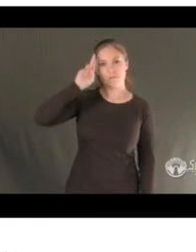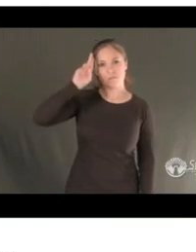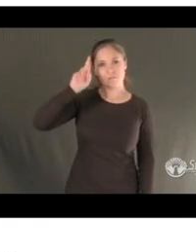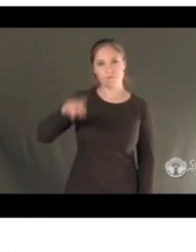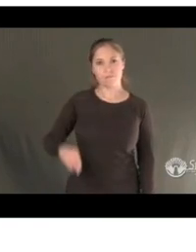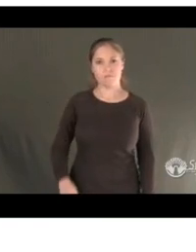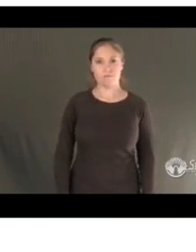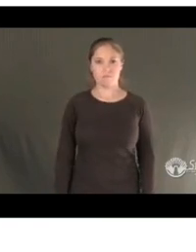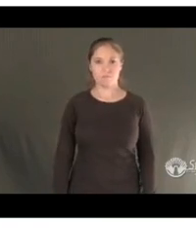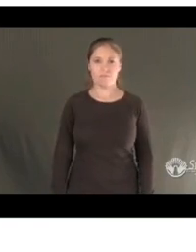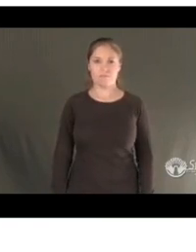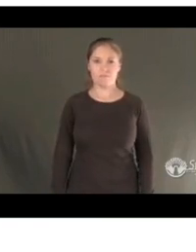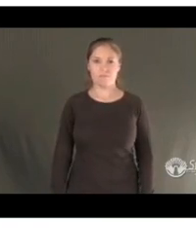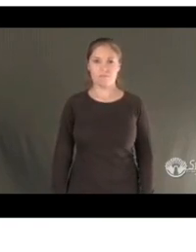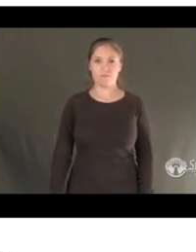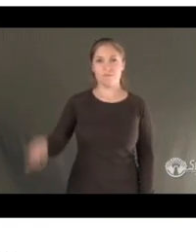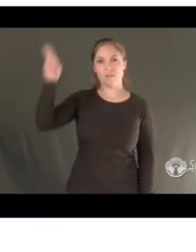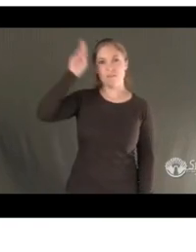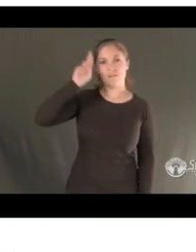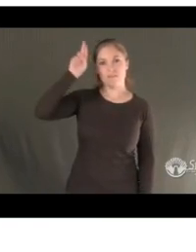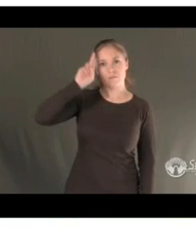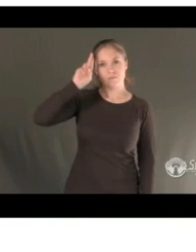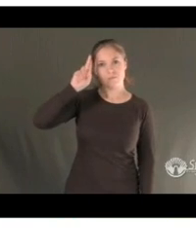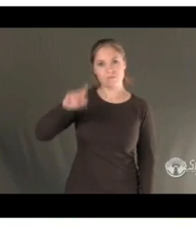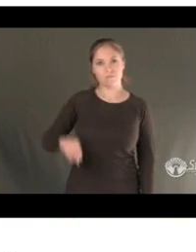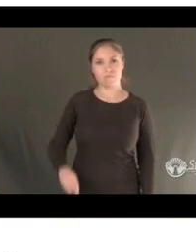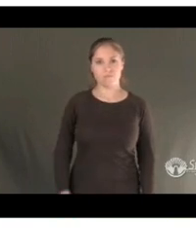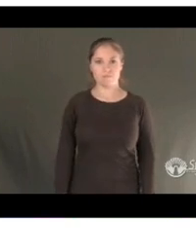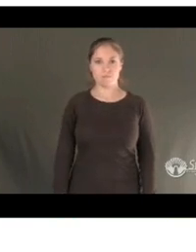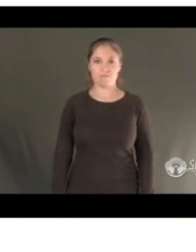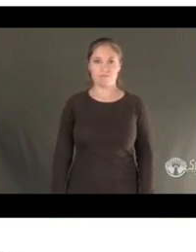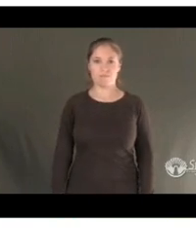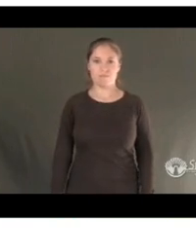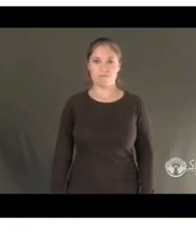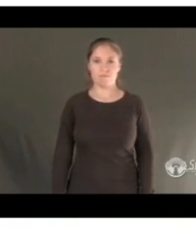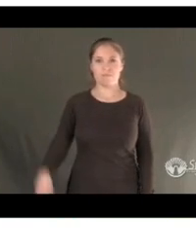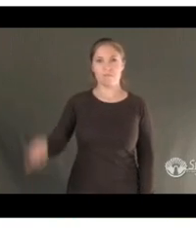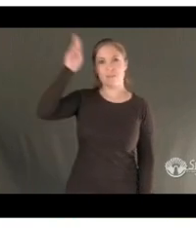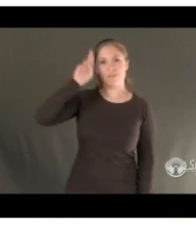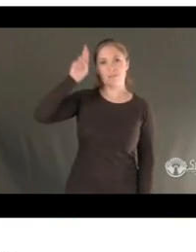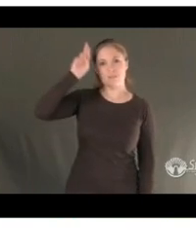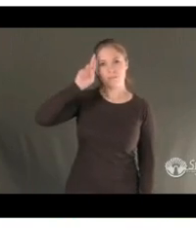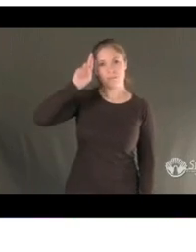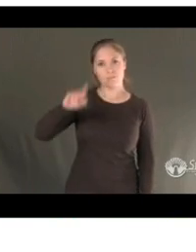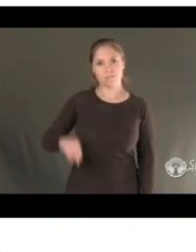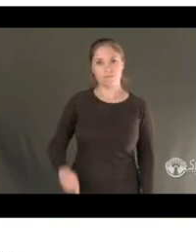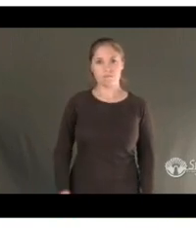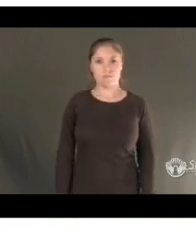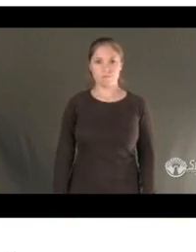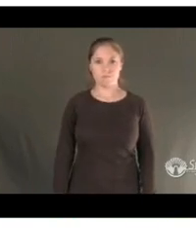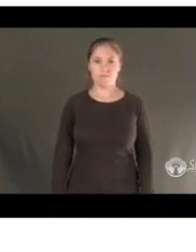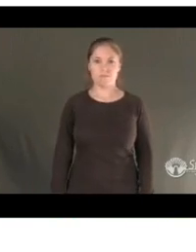networks. We intend to analyze to what extent human body gestures itself can be used for sign language